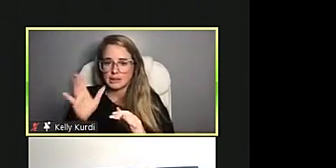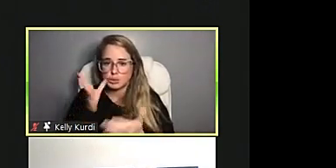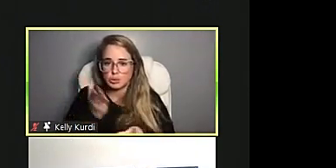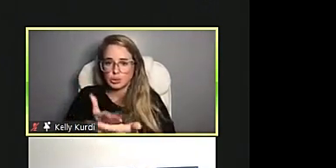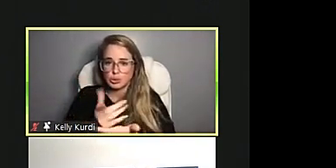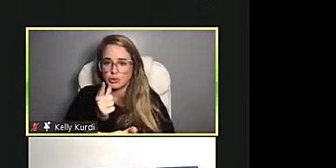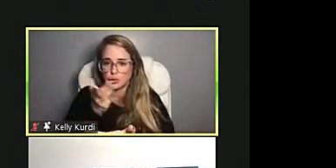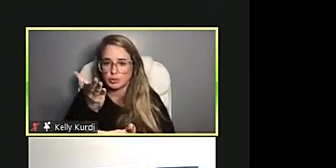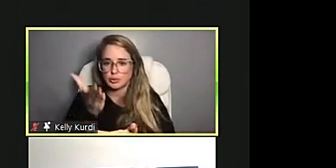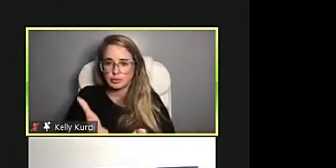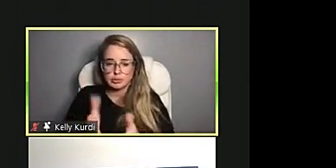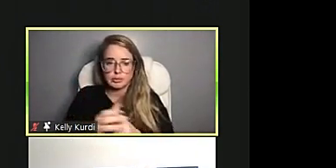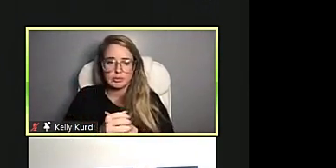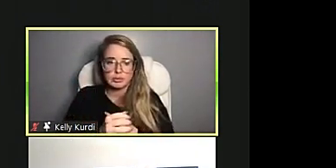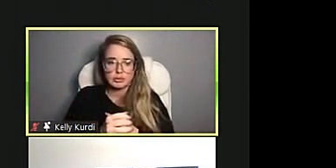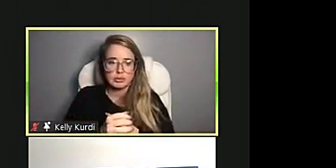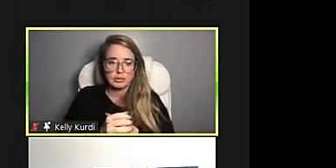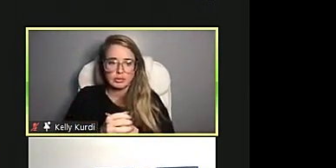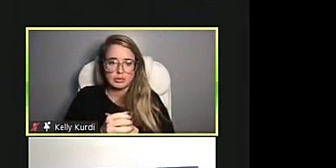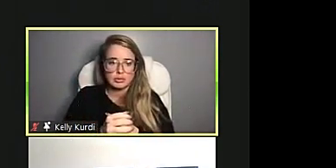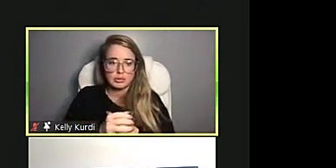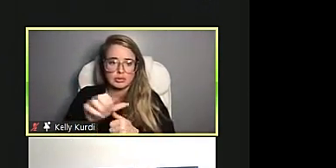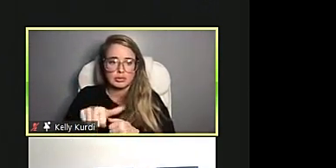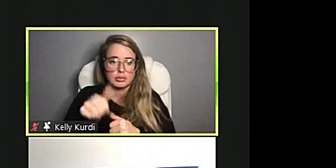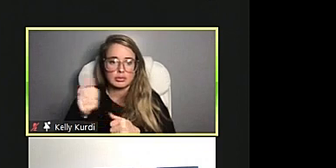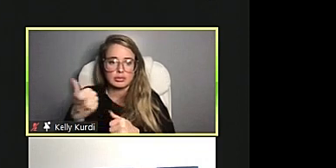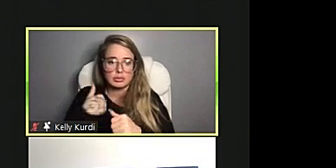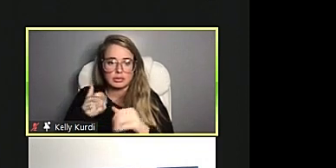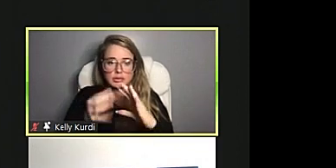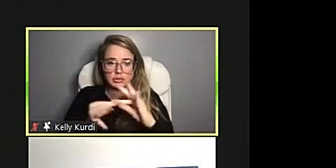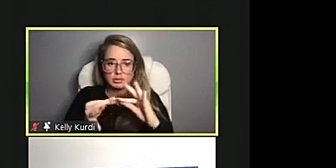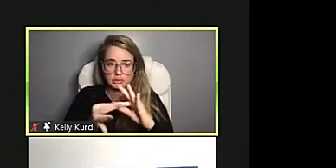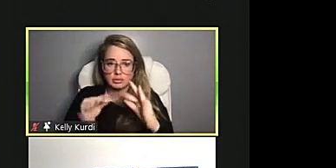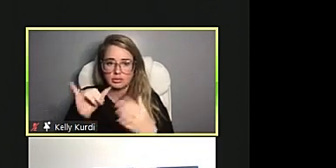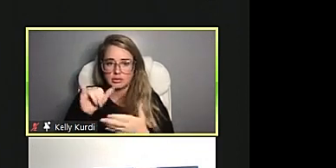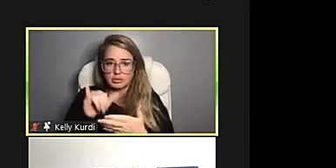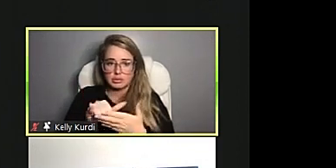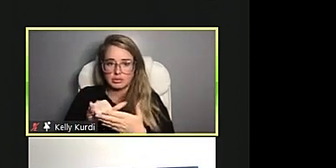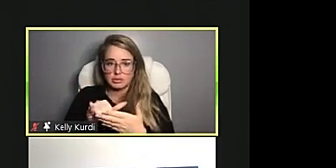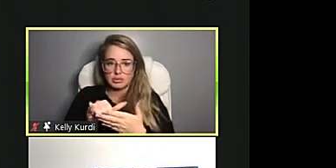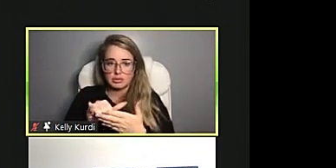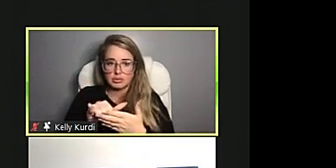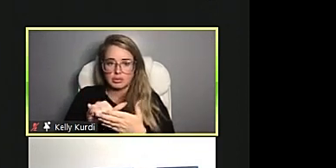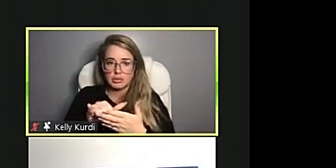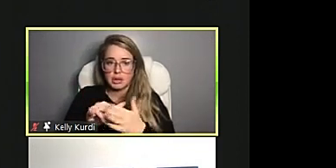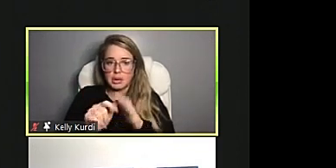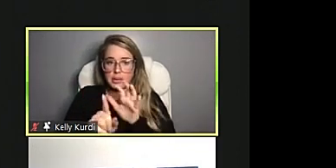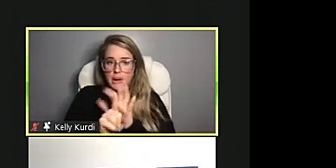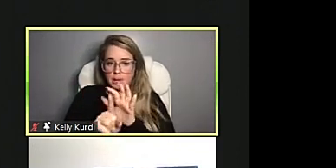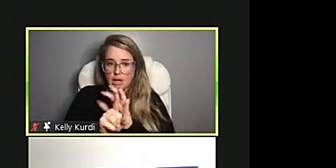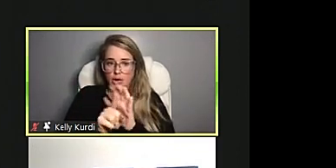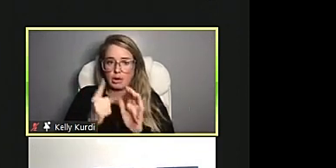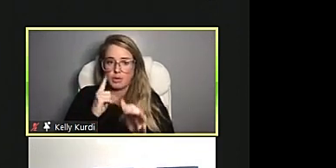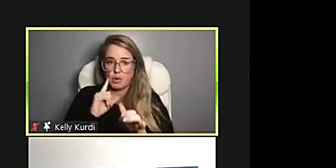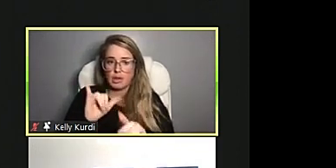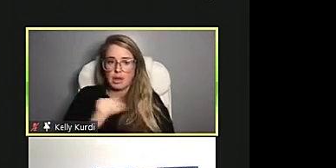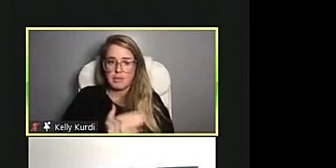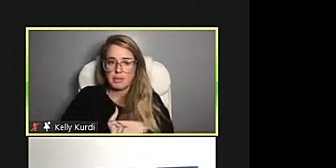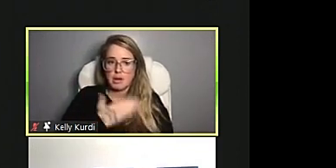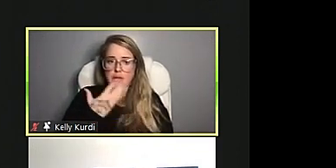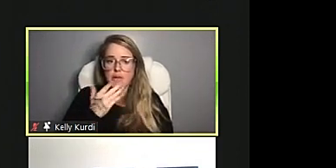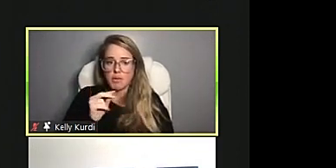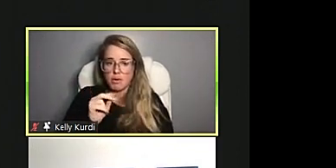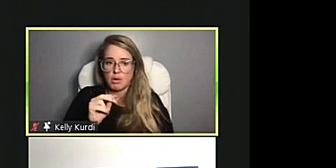you are. Another thing I wanted to mention is that the popularity of MyColorado is pretty insane. We've got